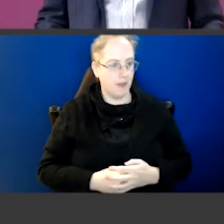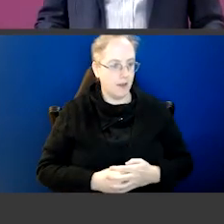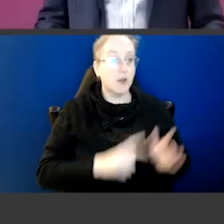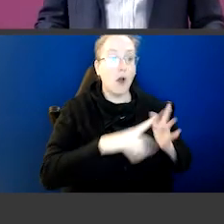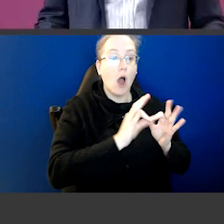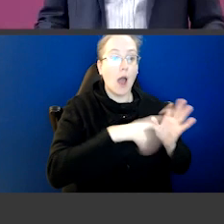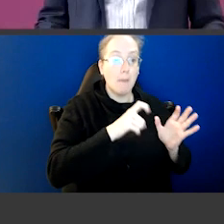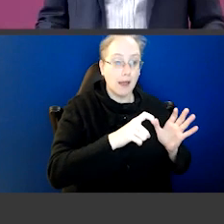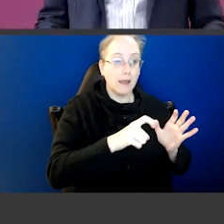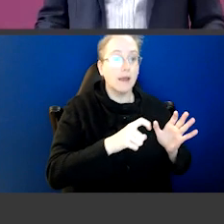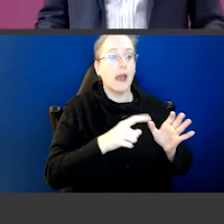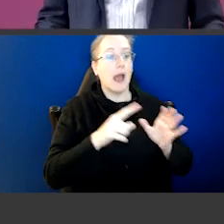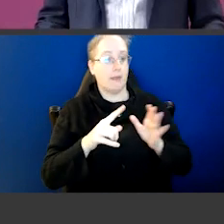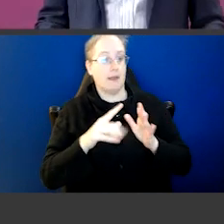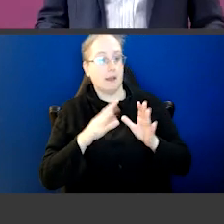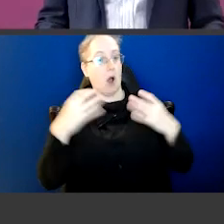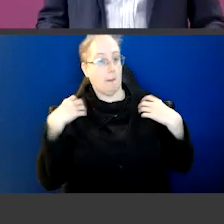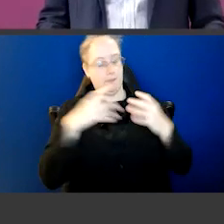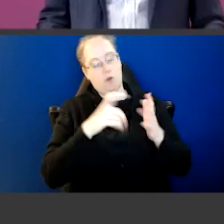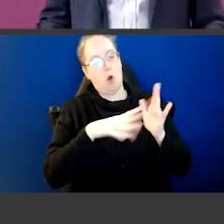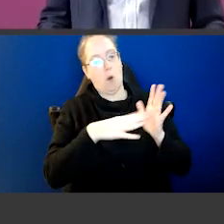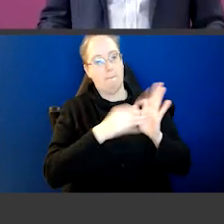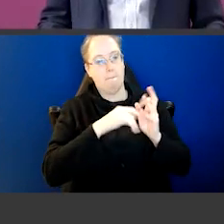and the Victorian Auditor General, there are also the